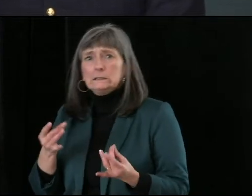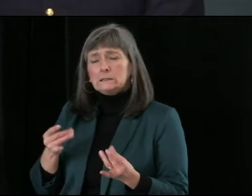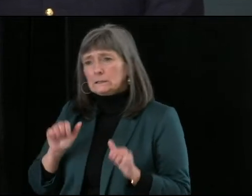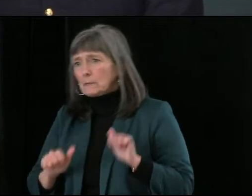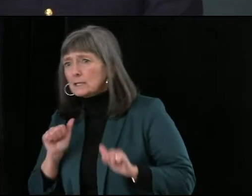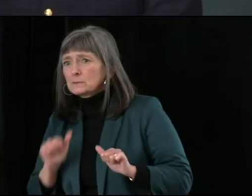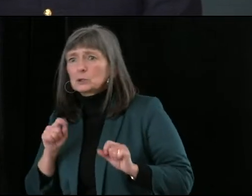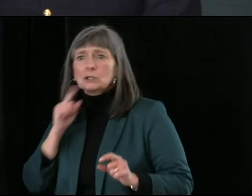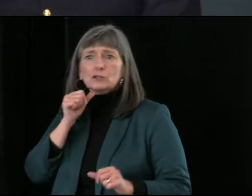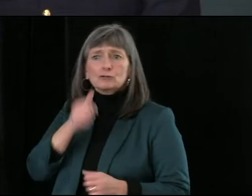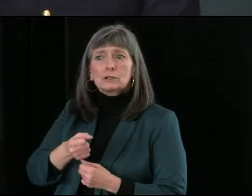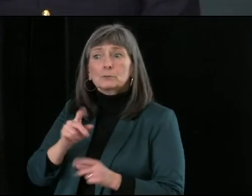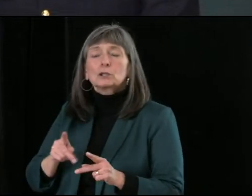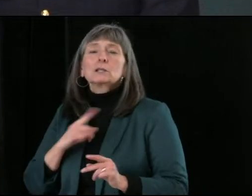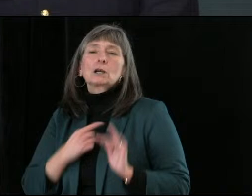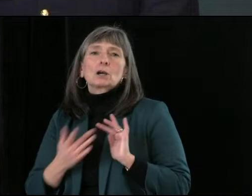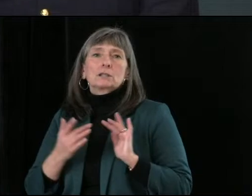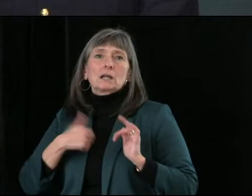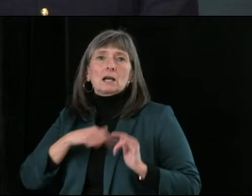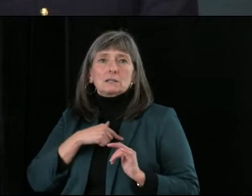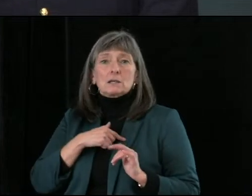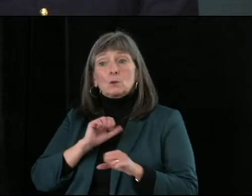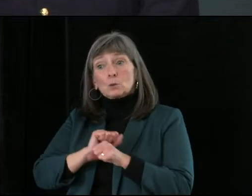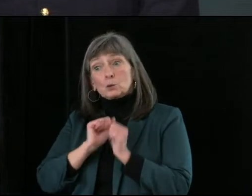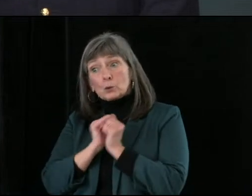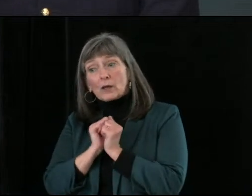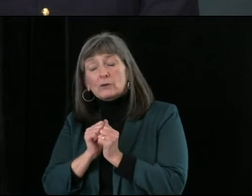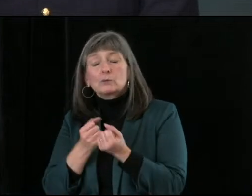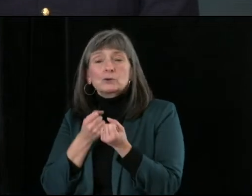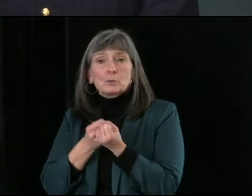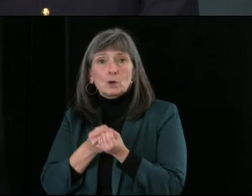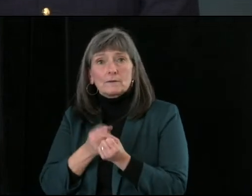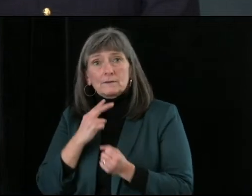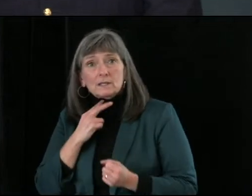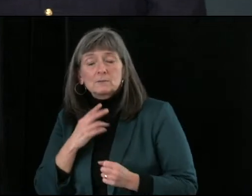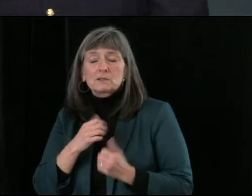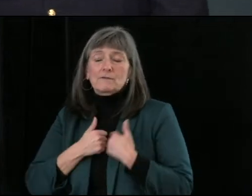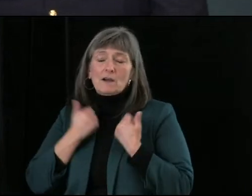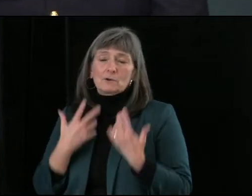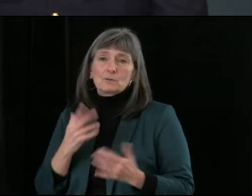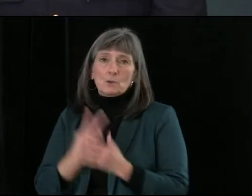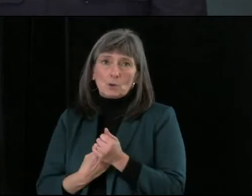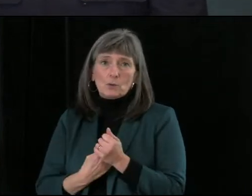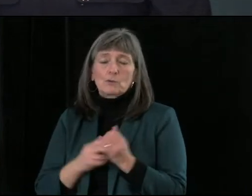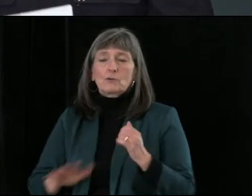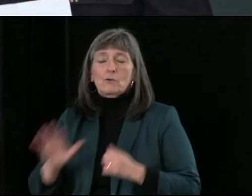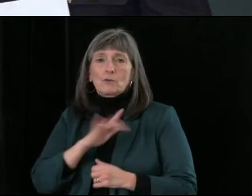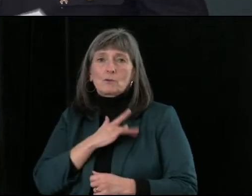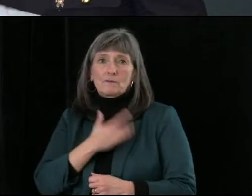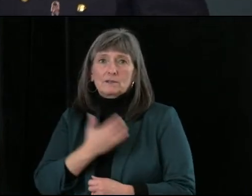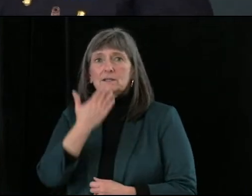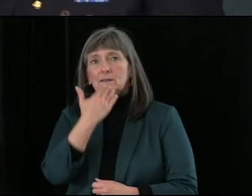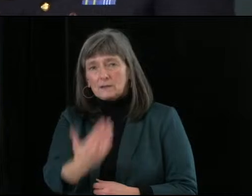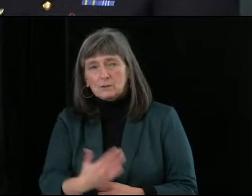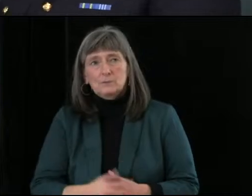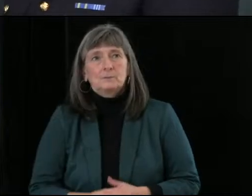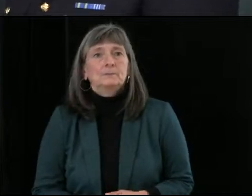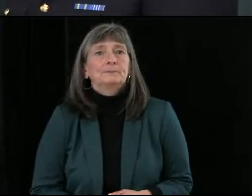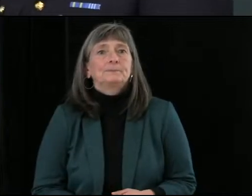working together, we can support victims and survivors throughout the province. Thank you.